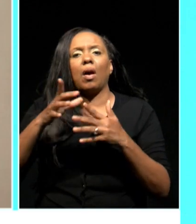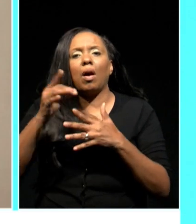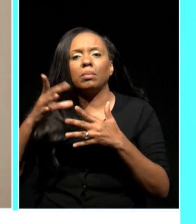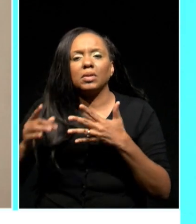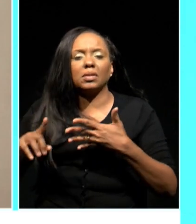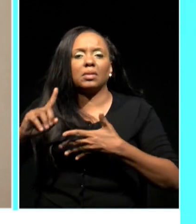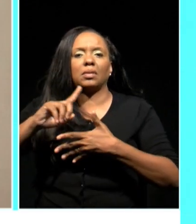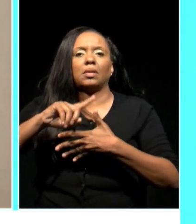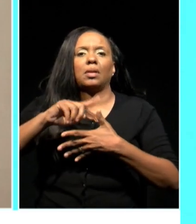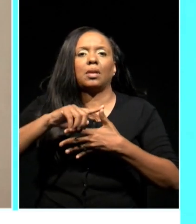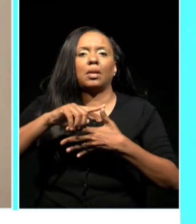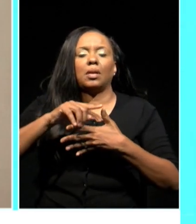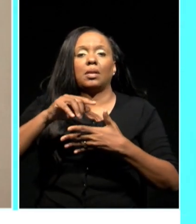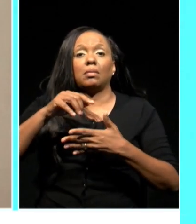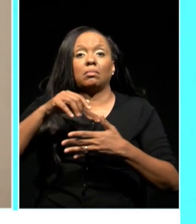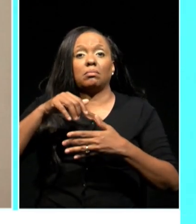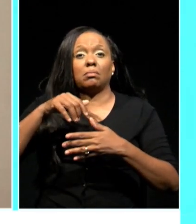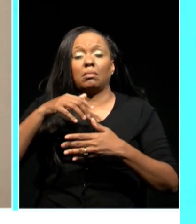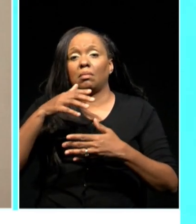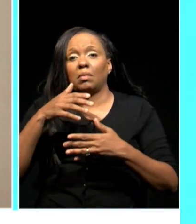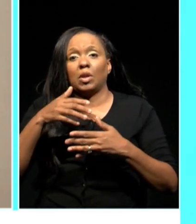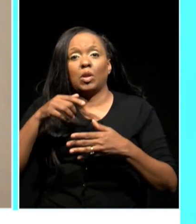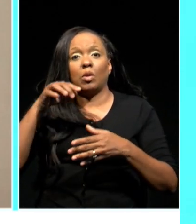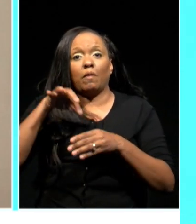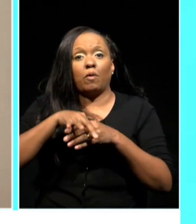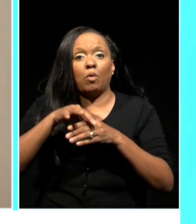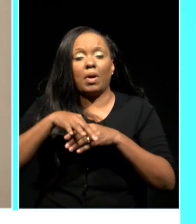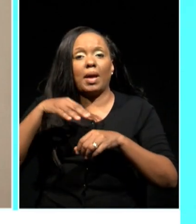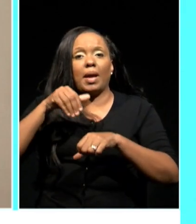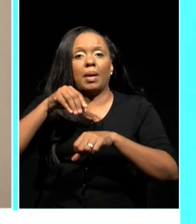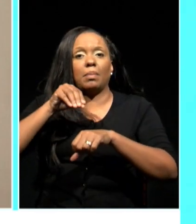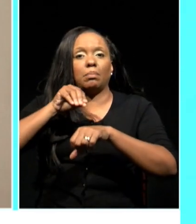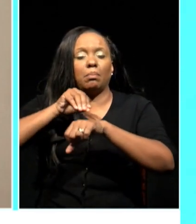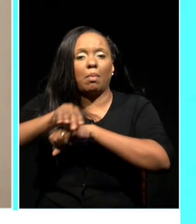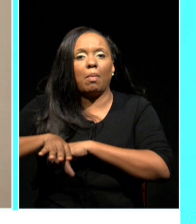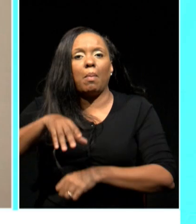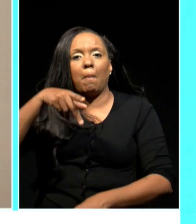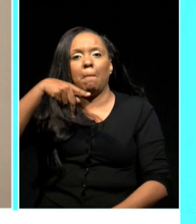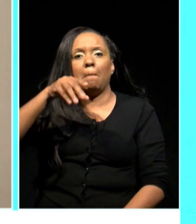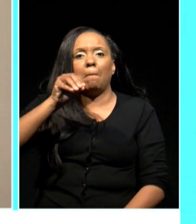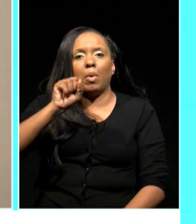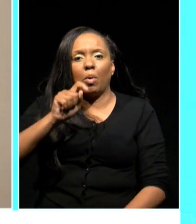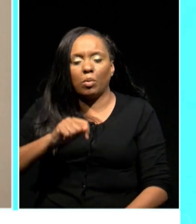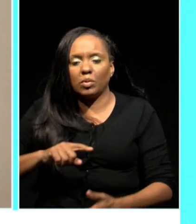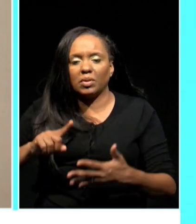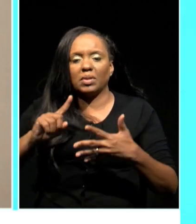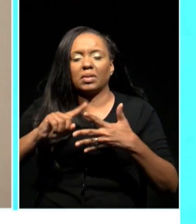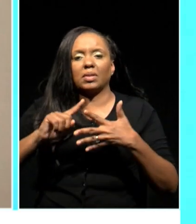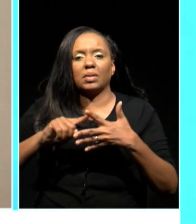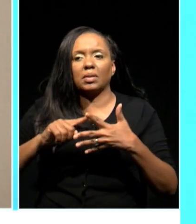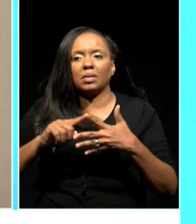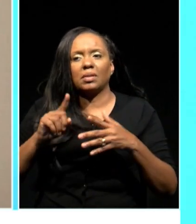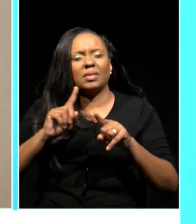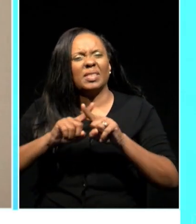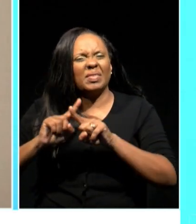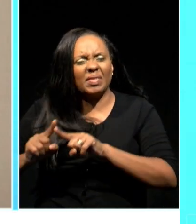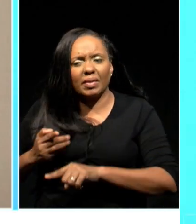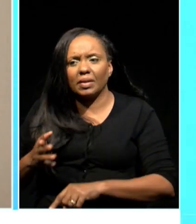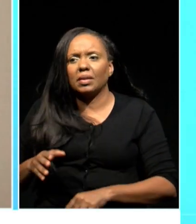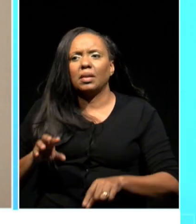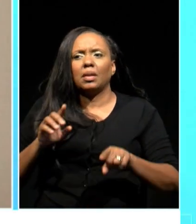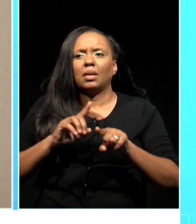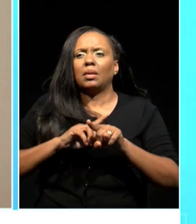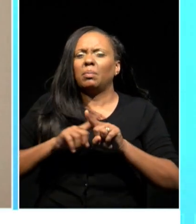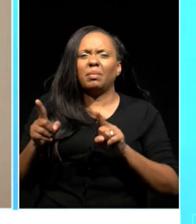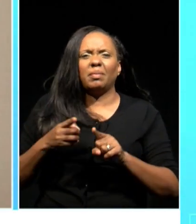digitization of ballots. So there's several things that we need to look at regarding the EBC, regarding the minor things like wearing bangles, not being able to vote